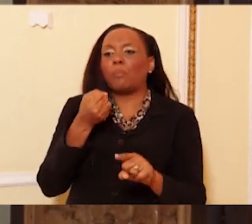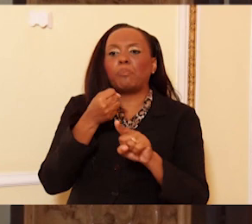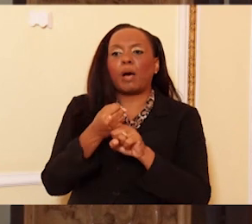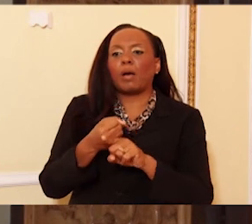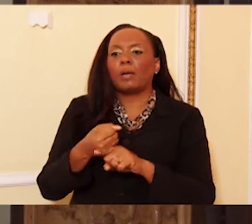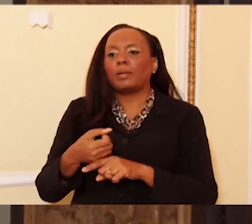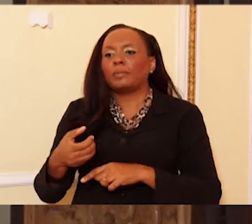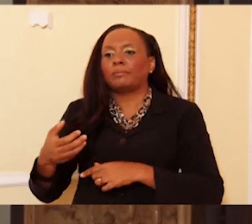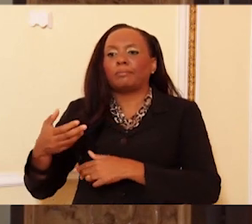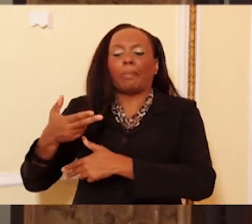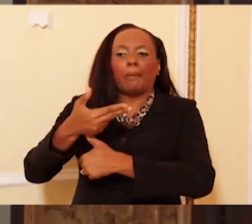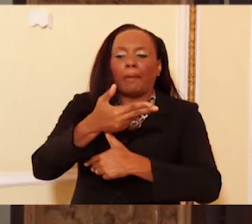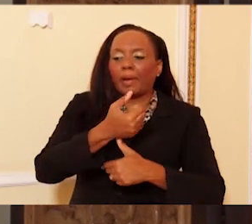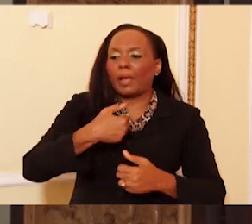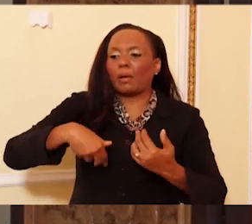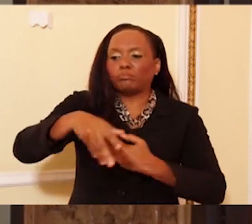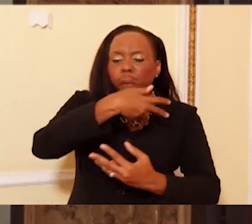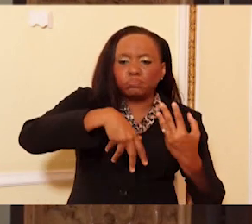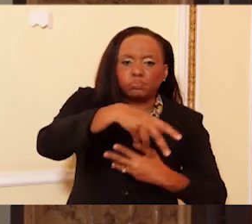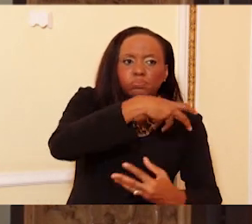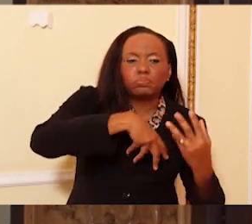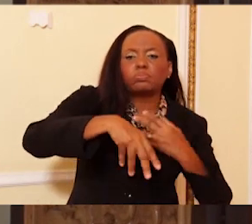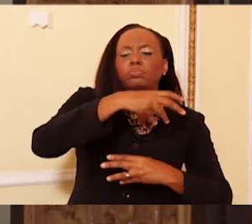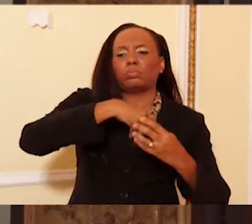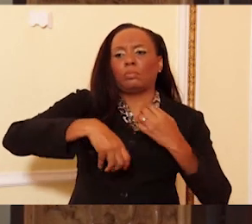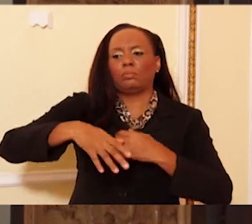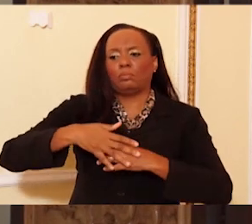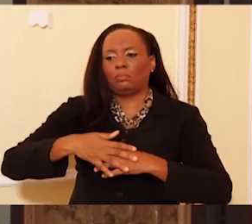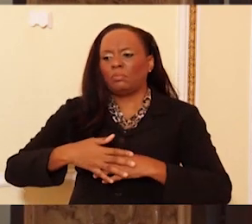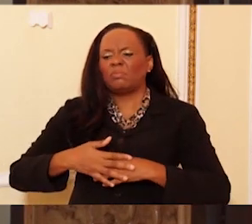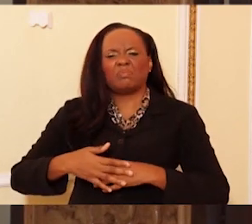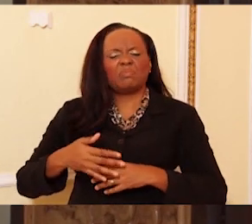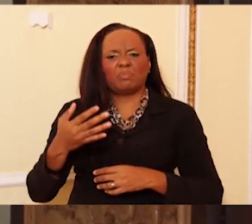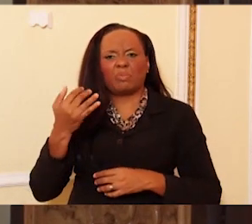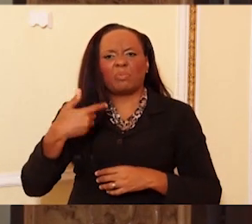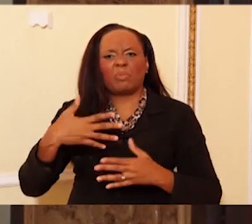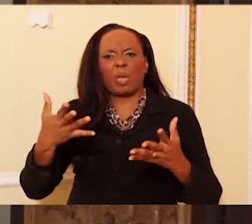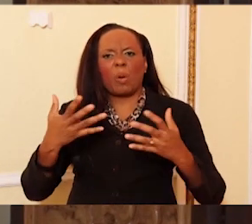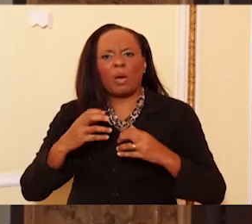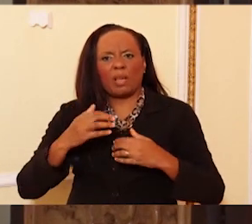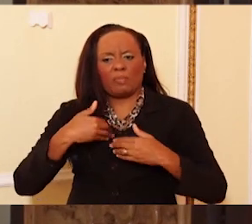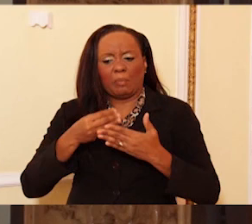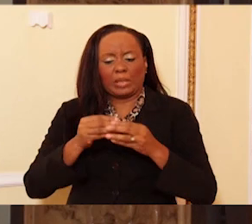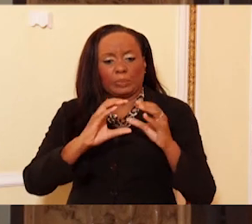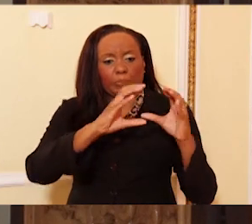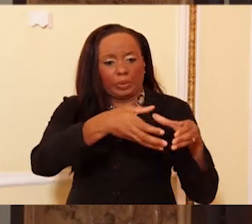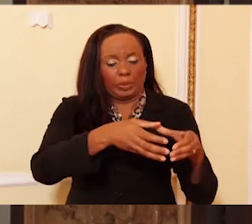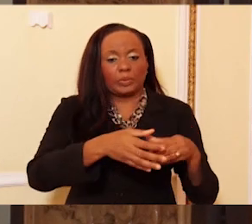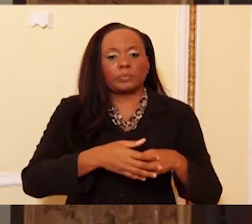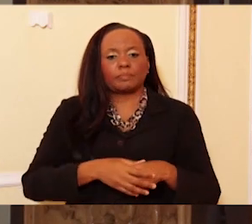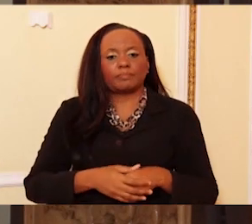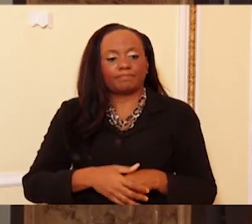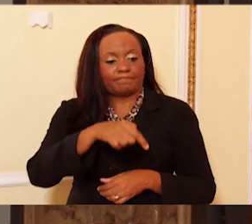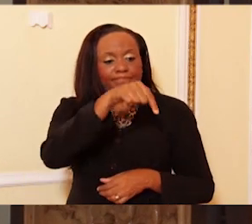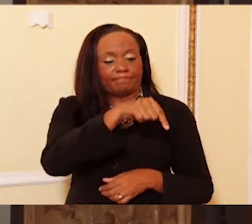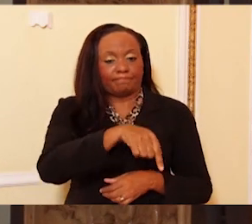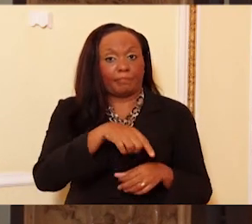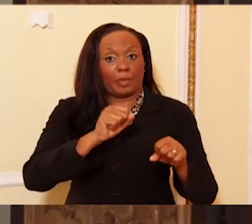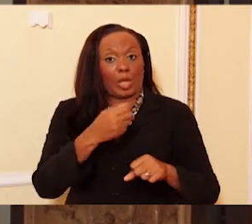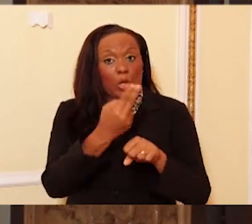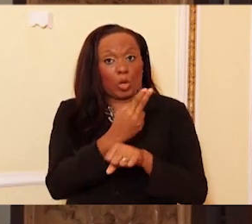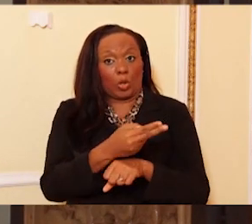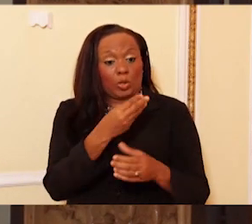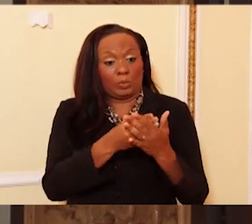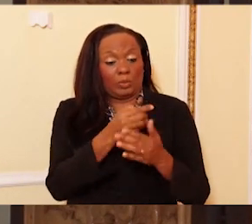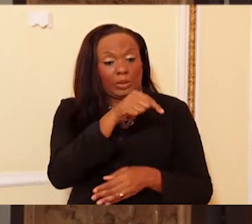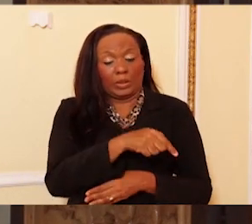a devastating phenomenon, a hurricane, which would be the most obvious example. And we could use this money over time to